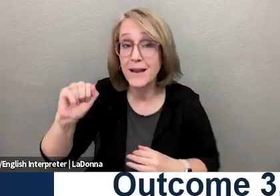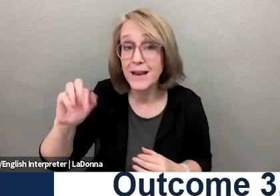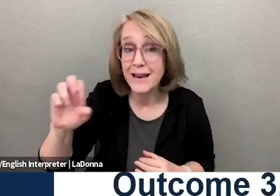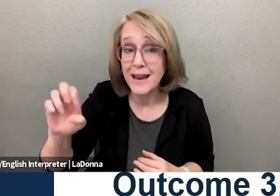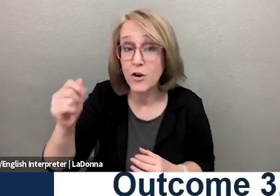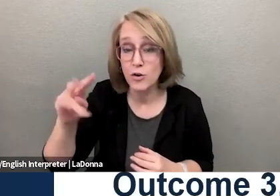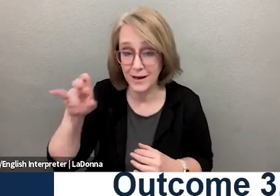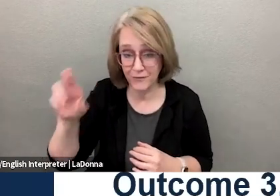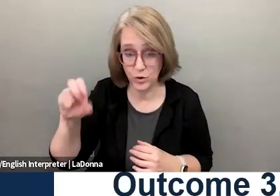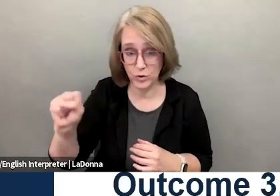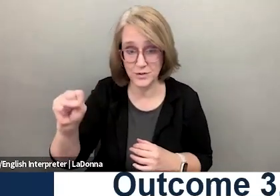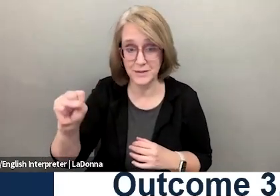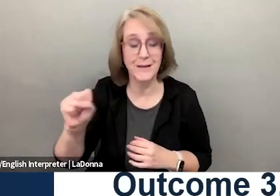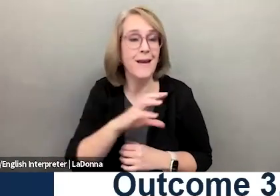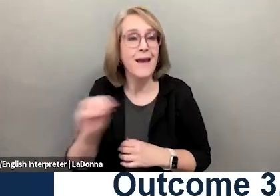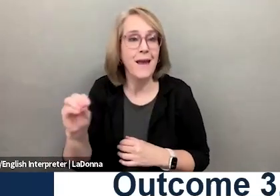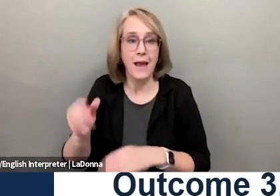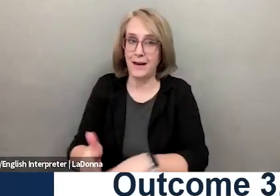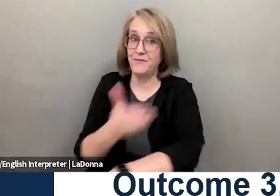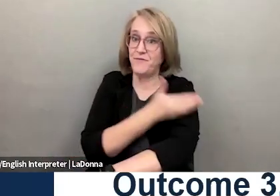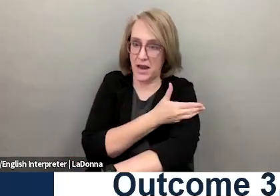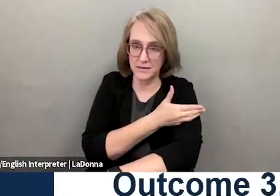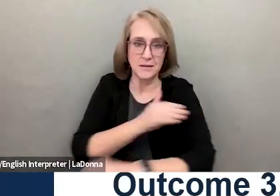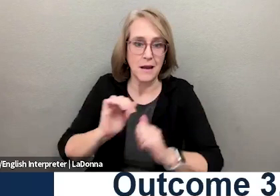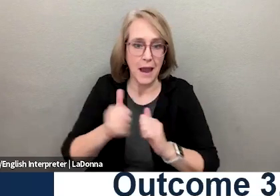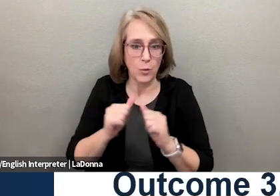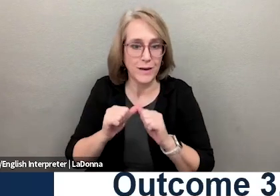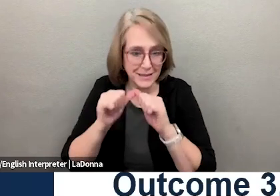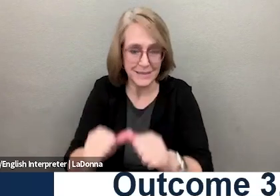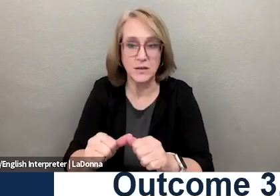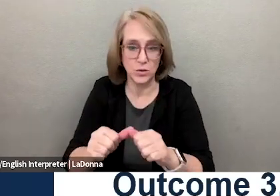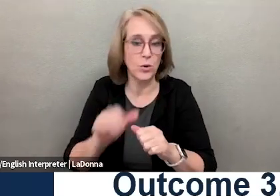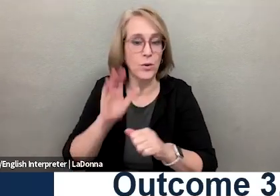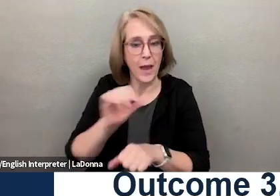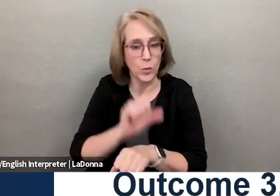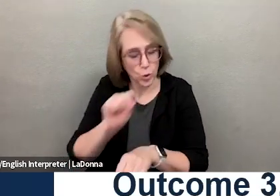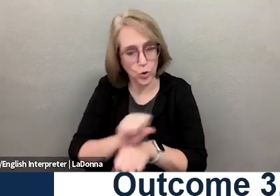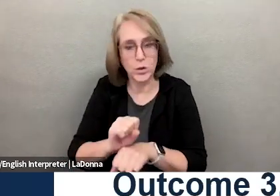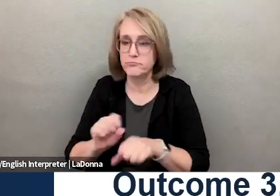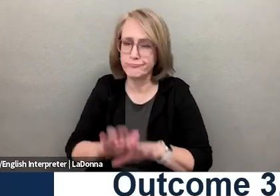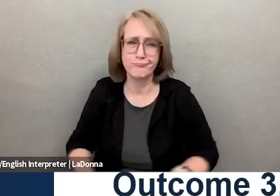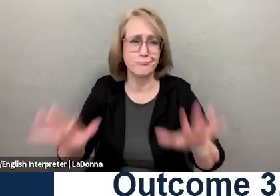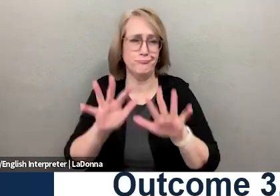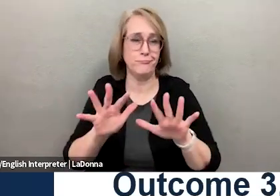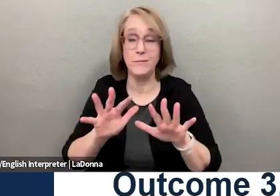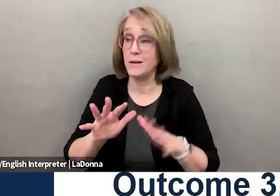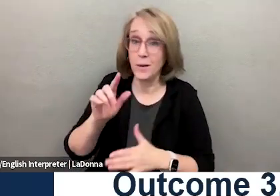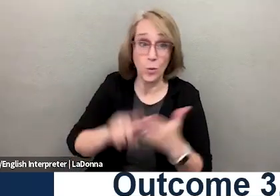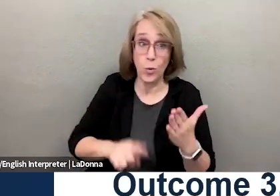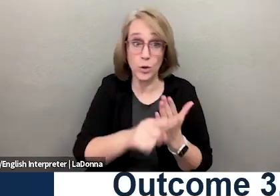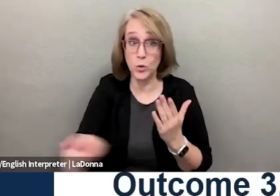improve supports for family caregivers, what you do and why you are so important. And in saying that,